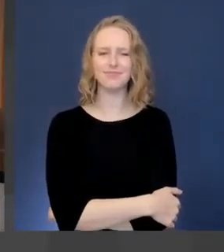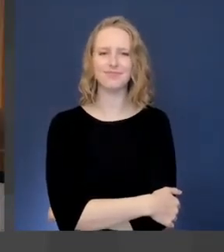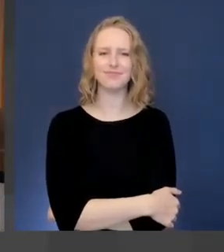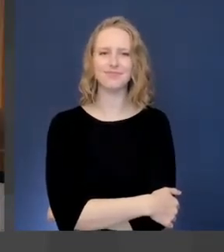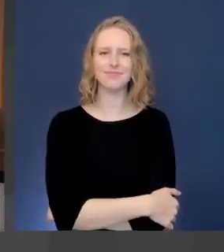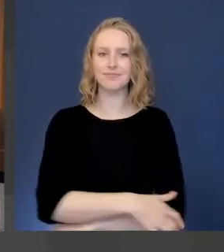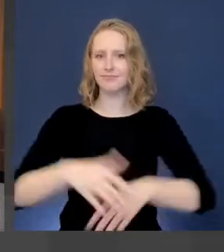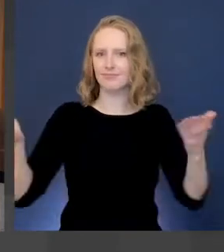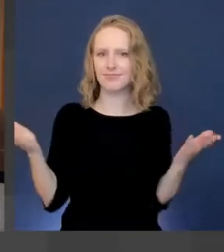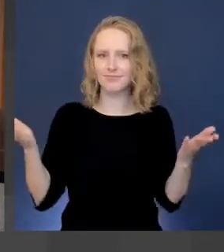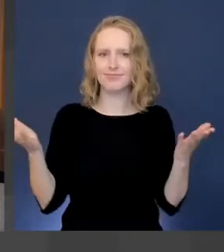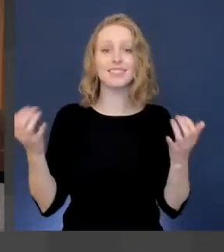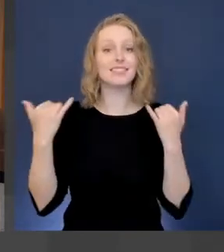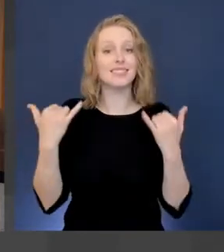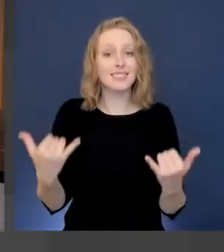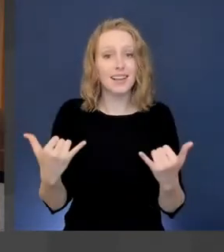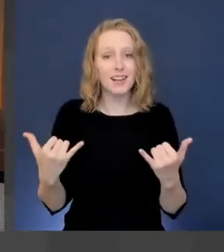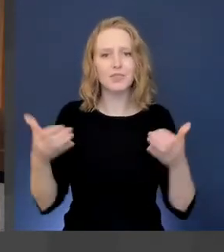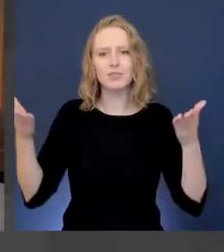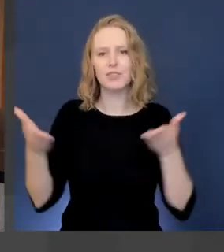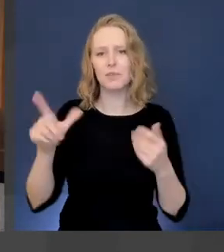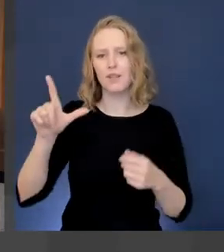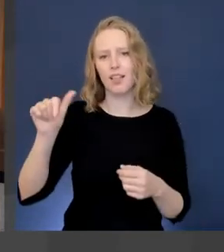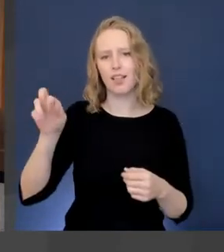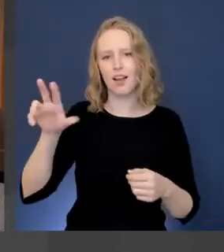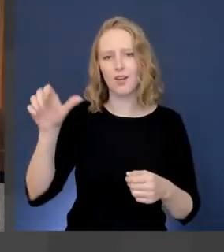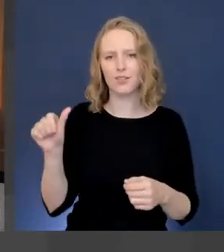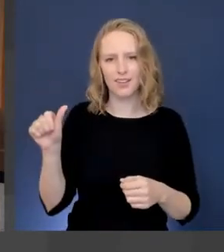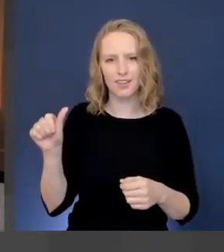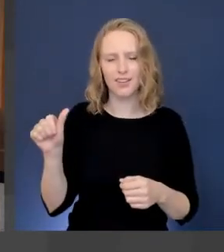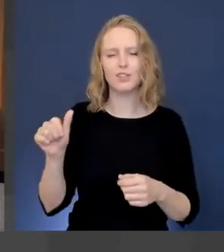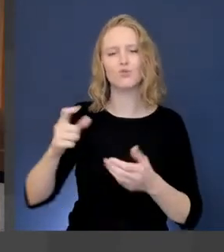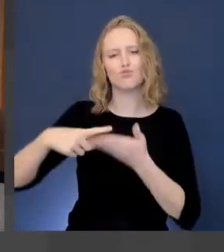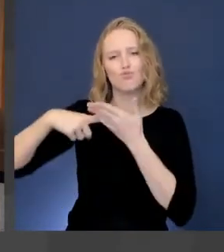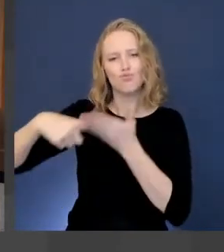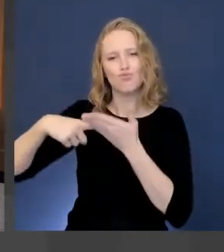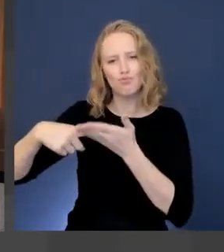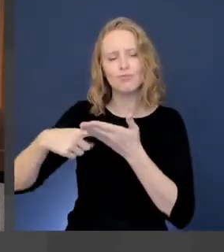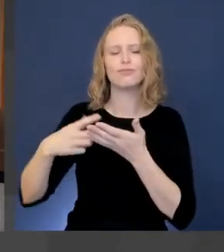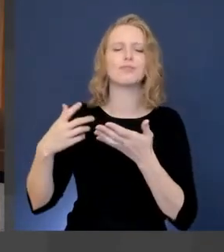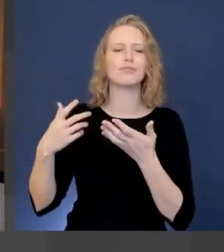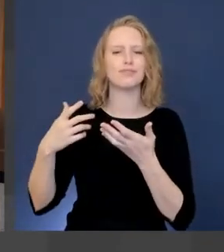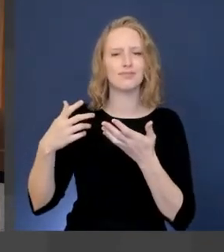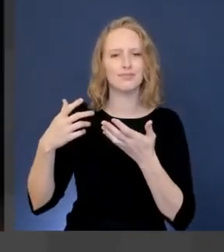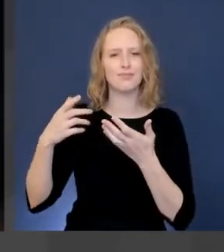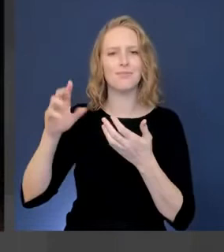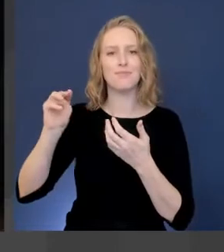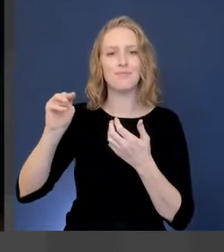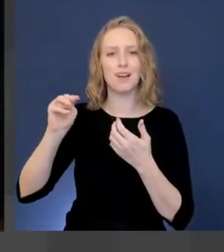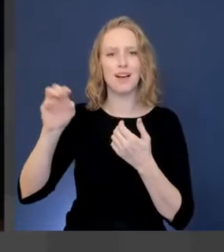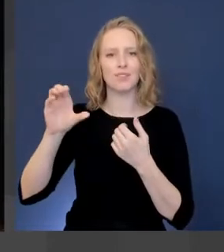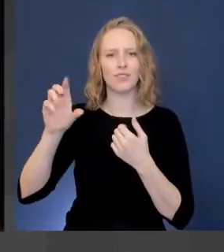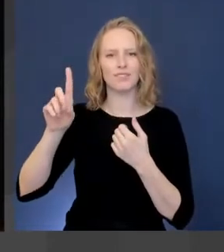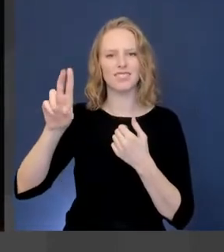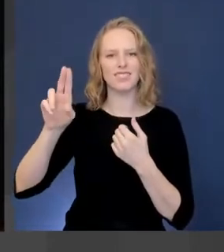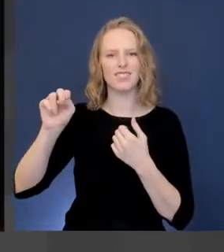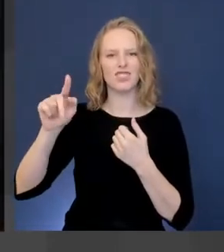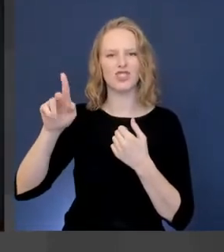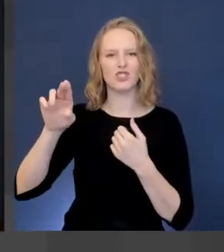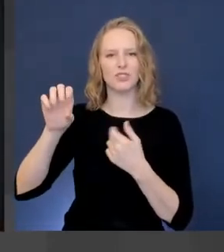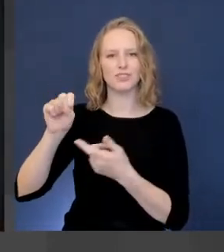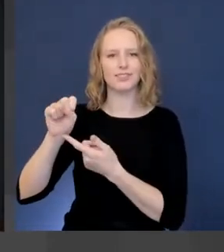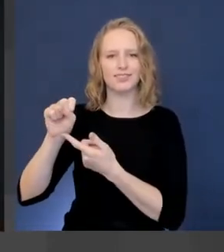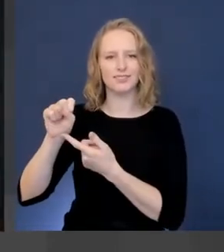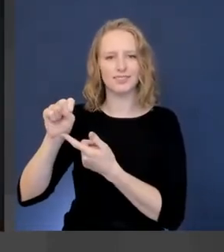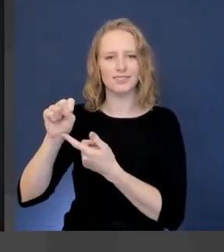Now let's welcome Laura to talk all about Minecraft Dungeons. Hi, Laura. Hi. So you have a pretty cool